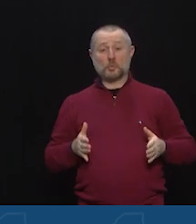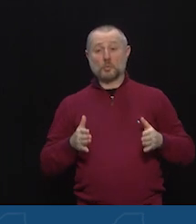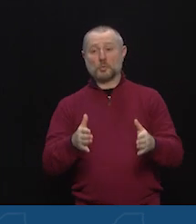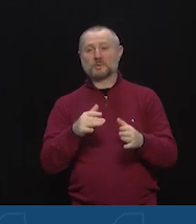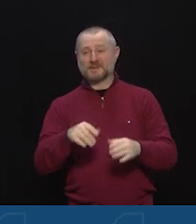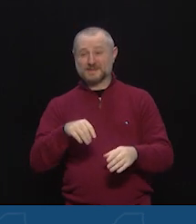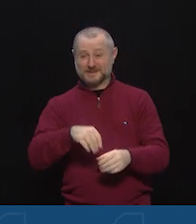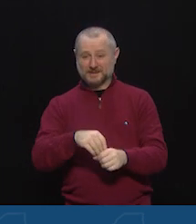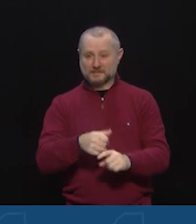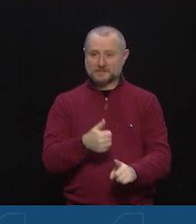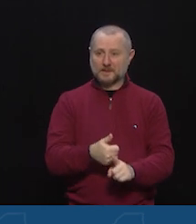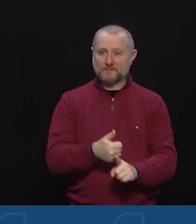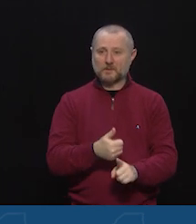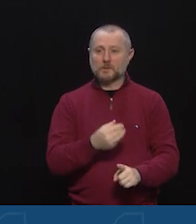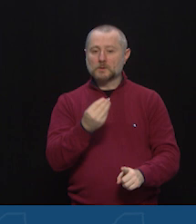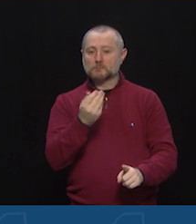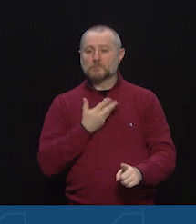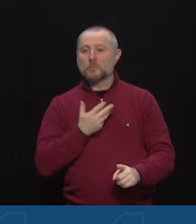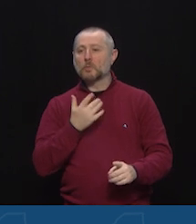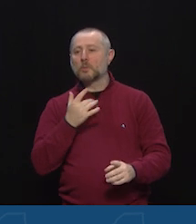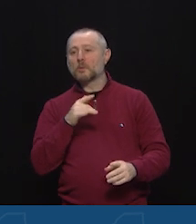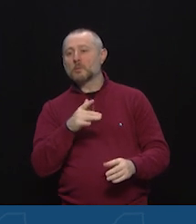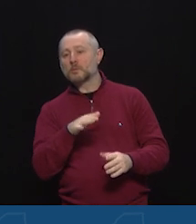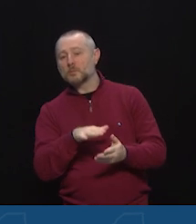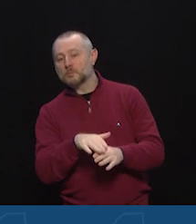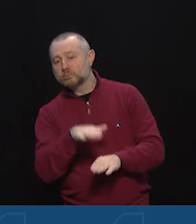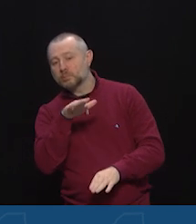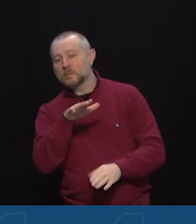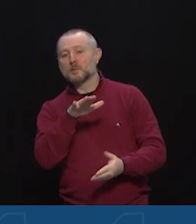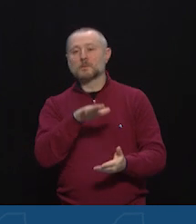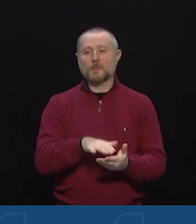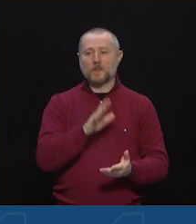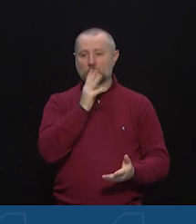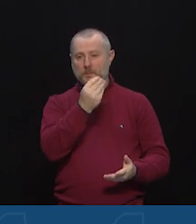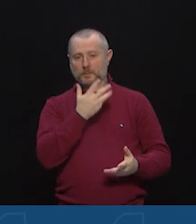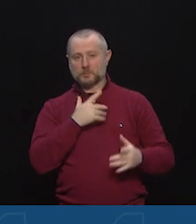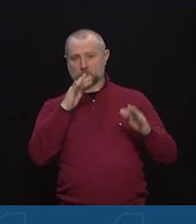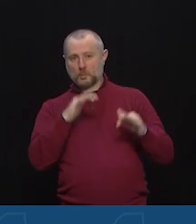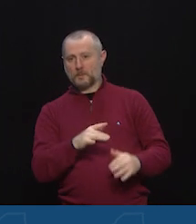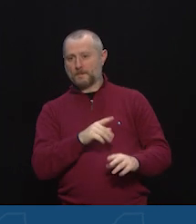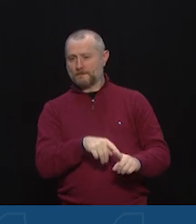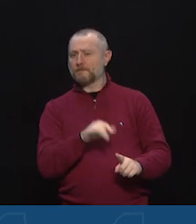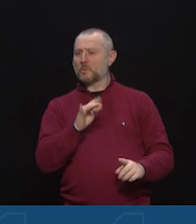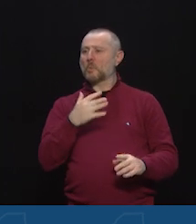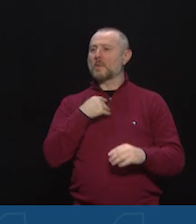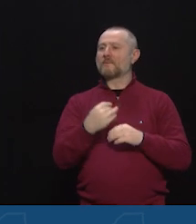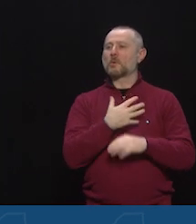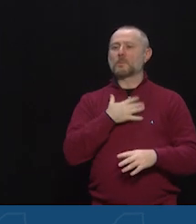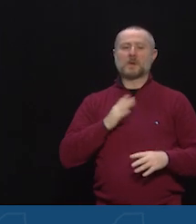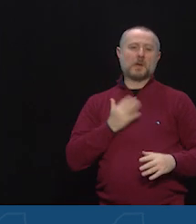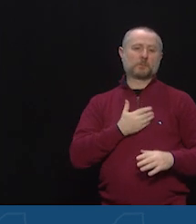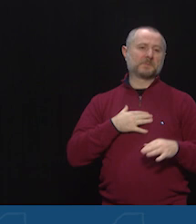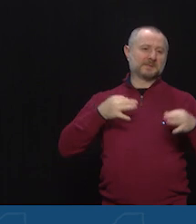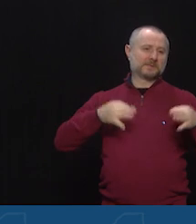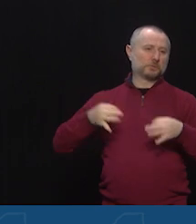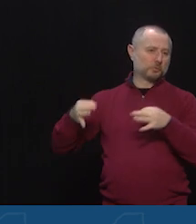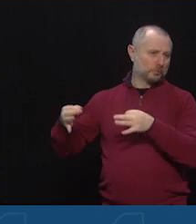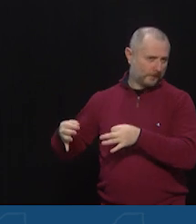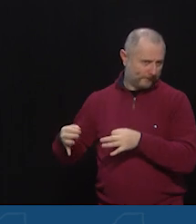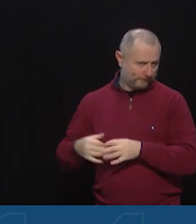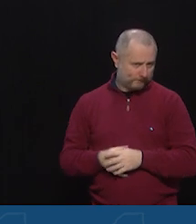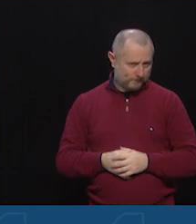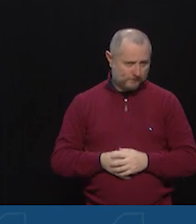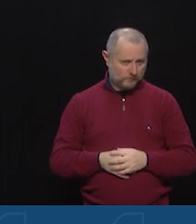conditions which could impact on our decisions about closures. So there's going to be